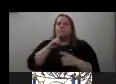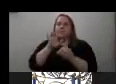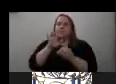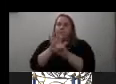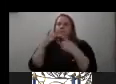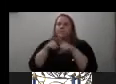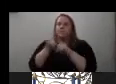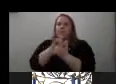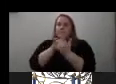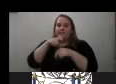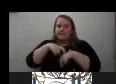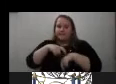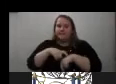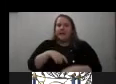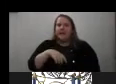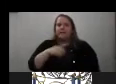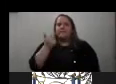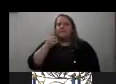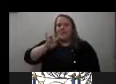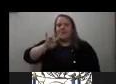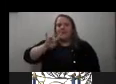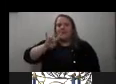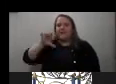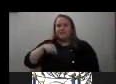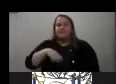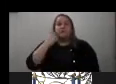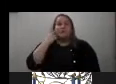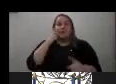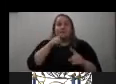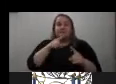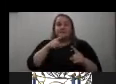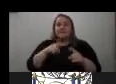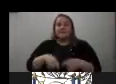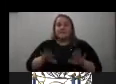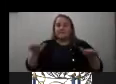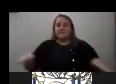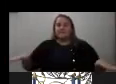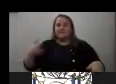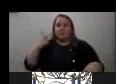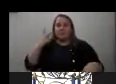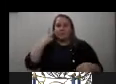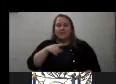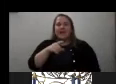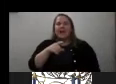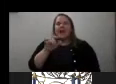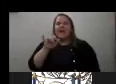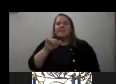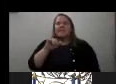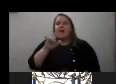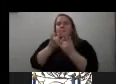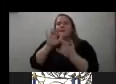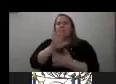era in the 1800s. And you can see the Romantic tutu here. A Romantic tutu goes down to about